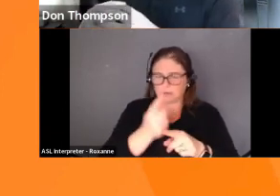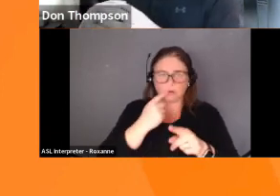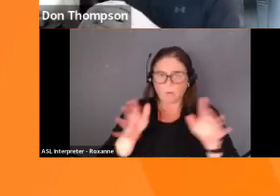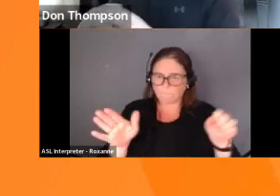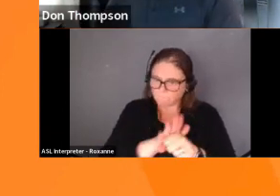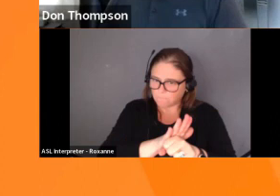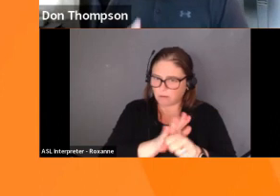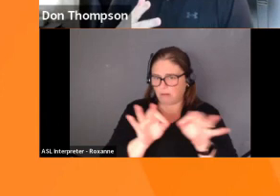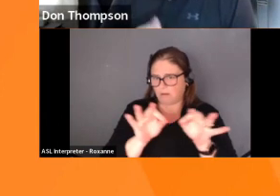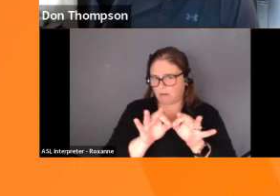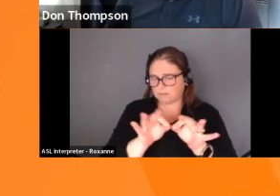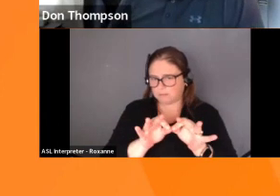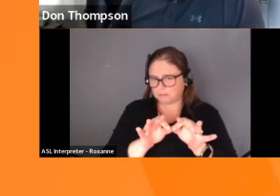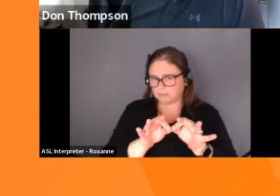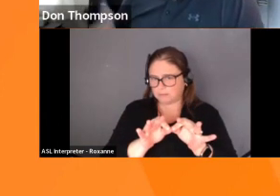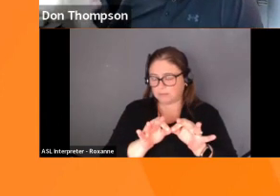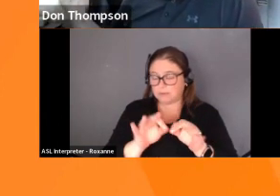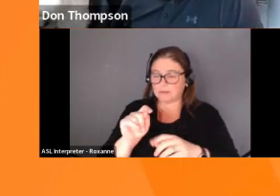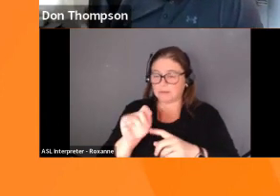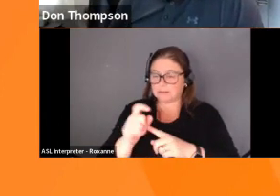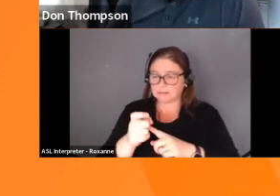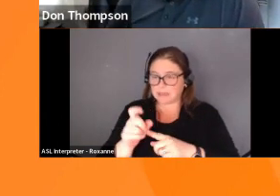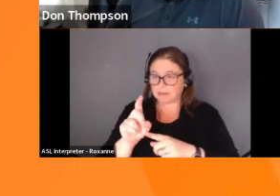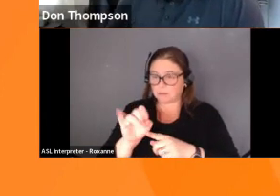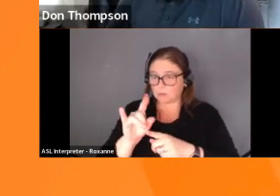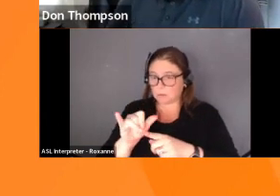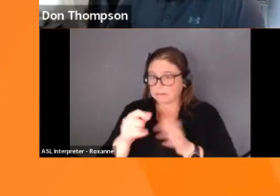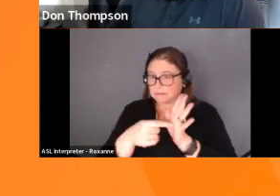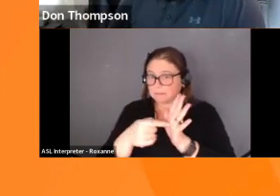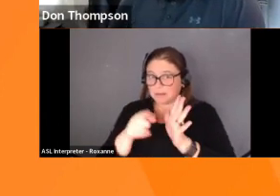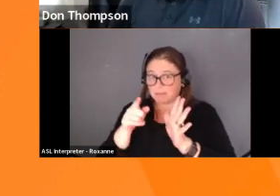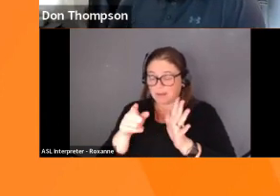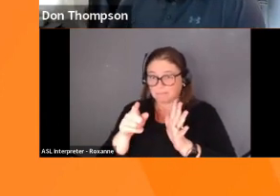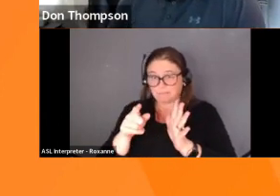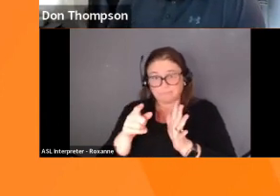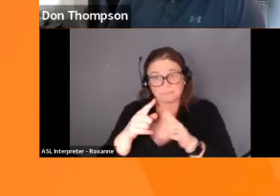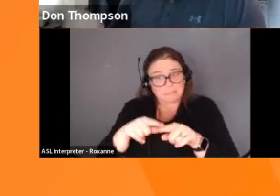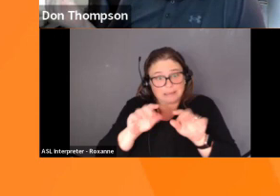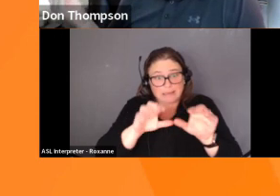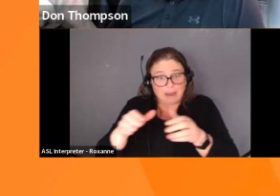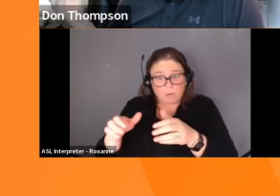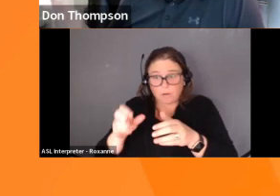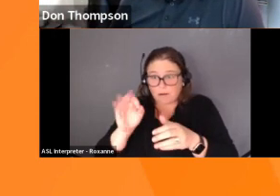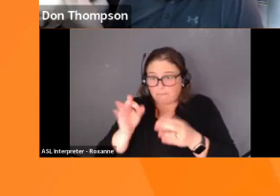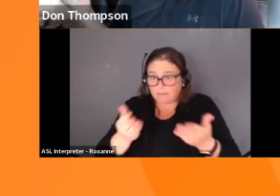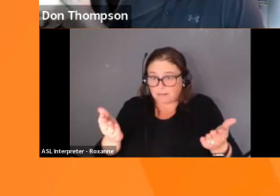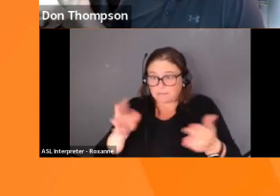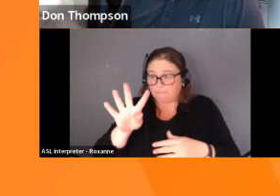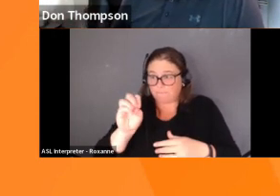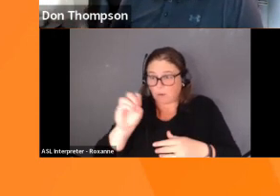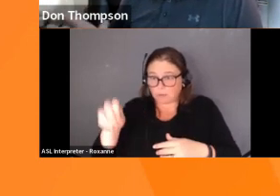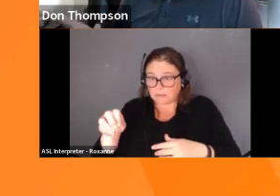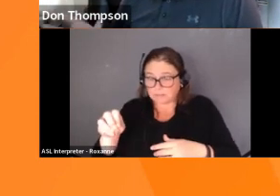the product. Because these taxes and duties, they can be 20 or 40% for some categories. And some of them are